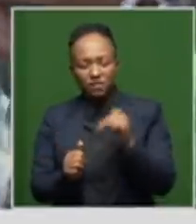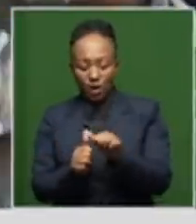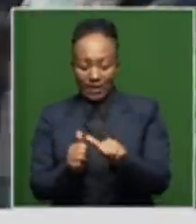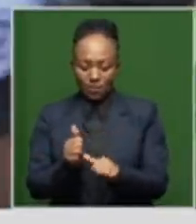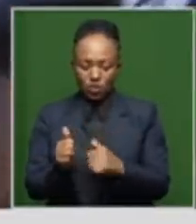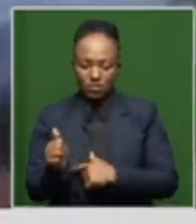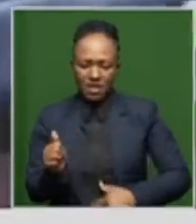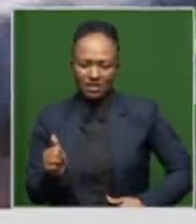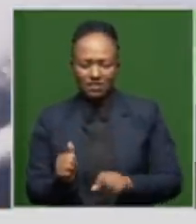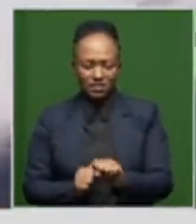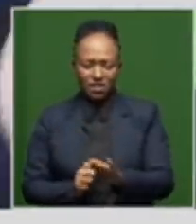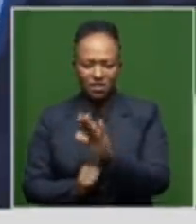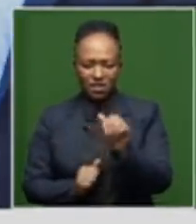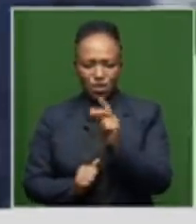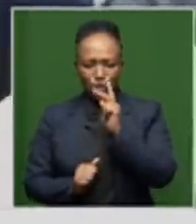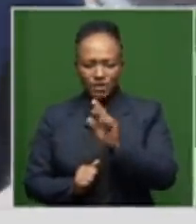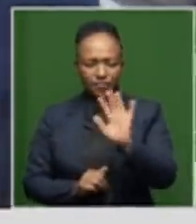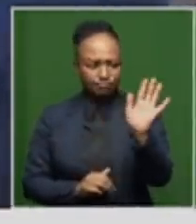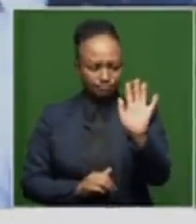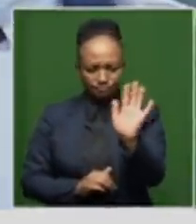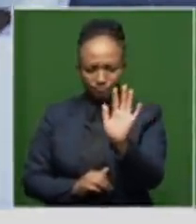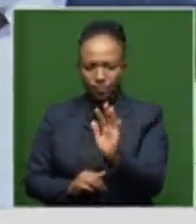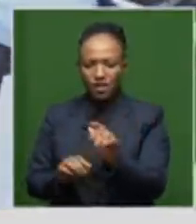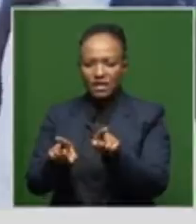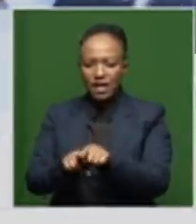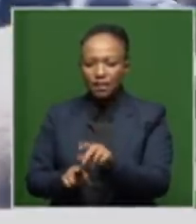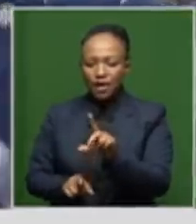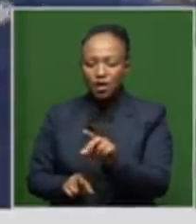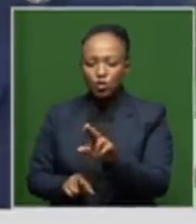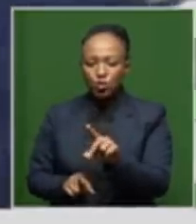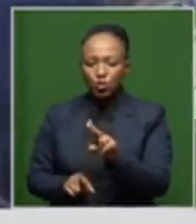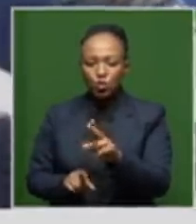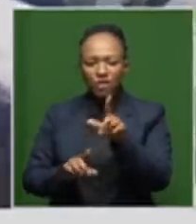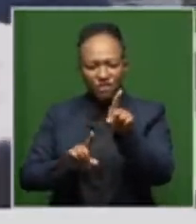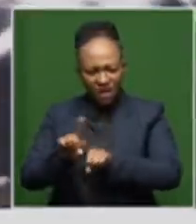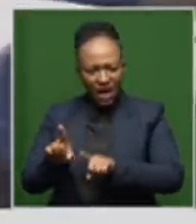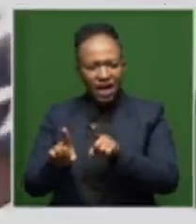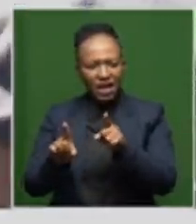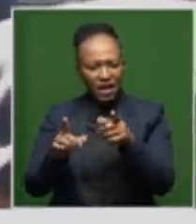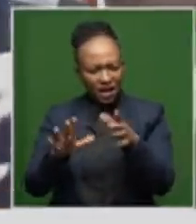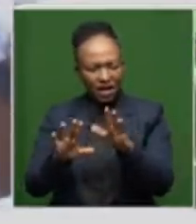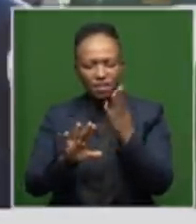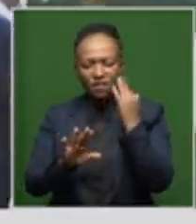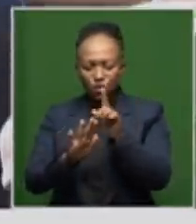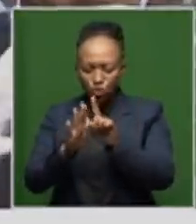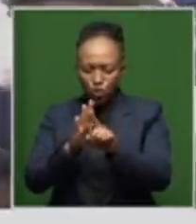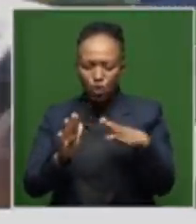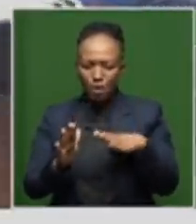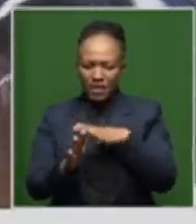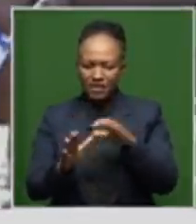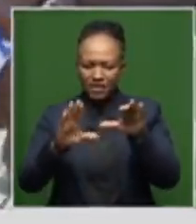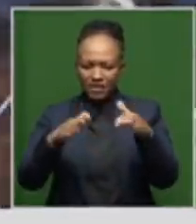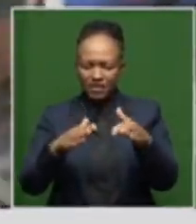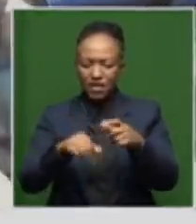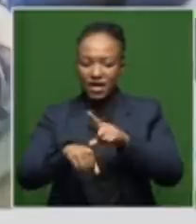of South Africa. You can see him waving. Tutumiani surprisingly failed to appear at the State Capture Commission of Inquiry